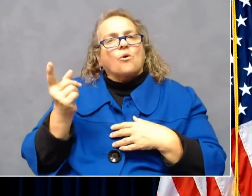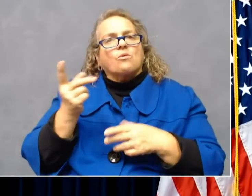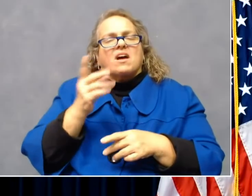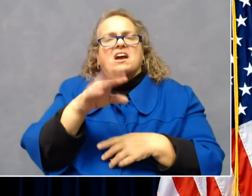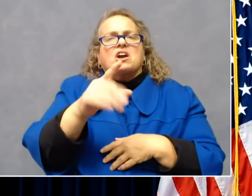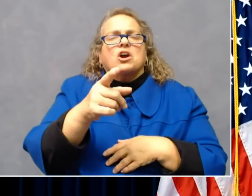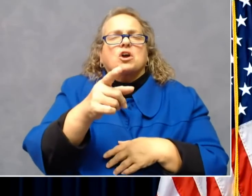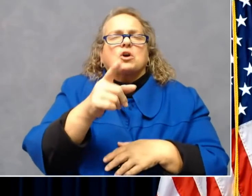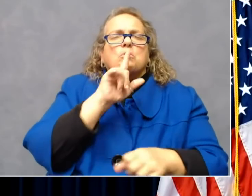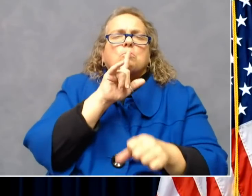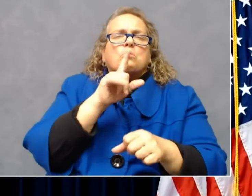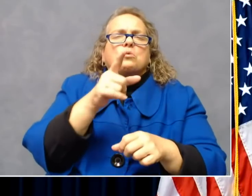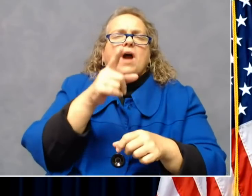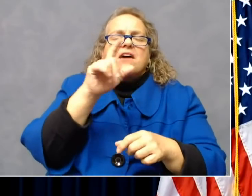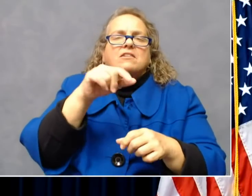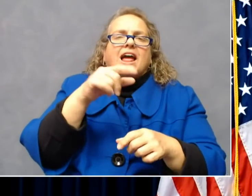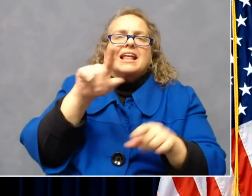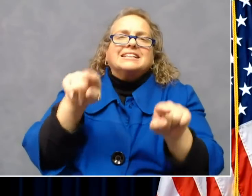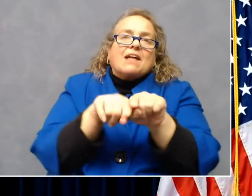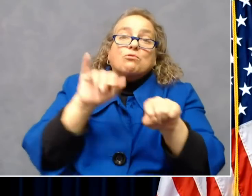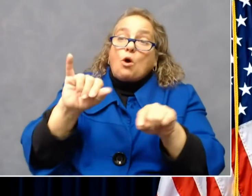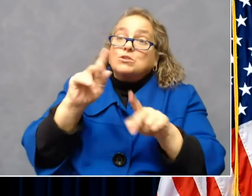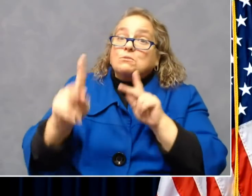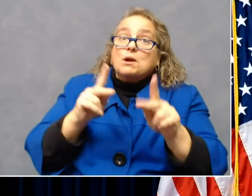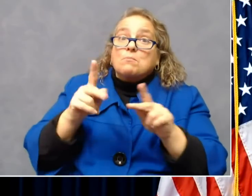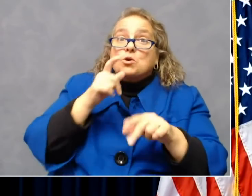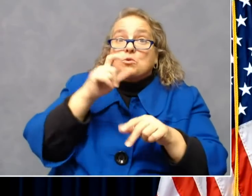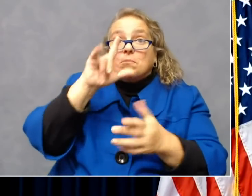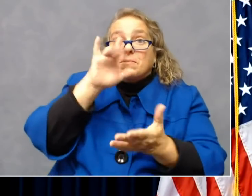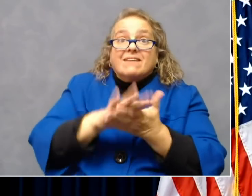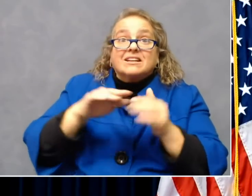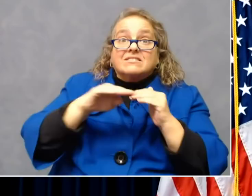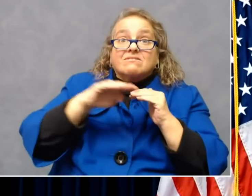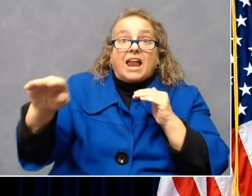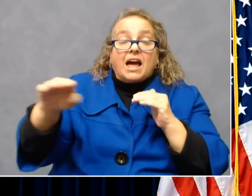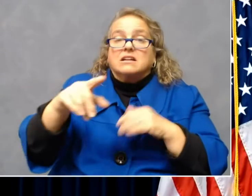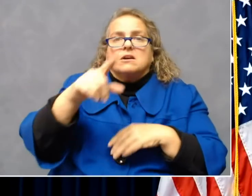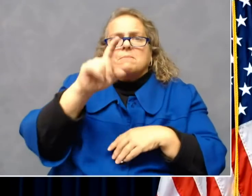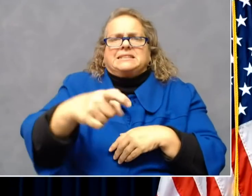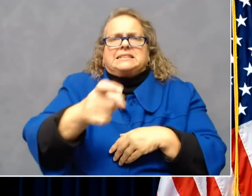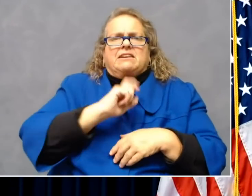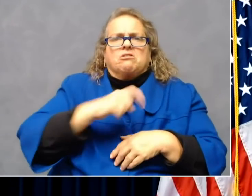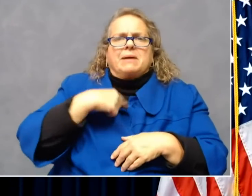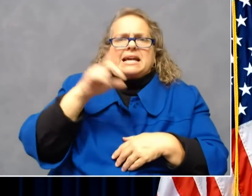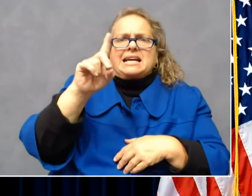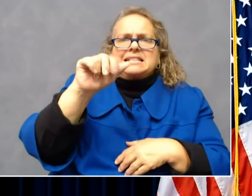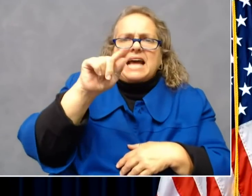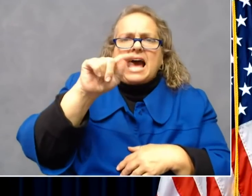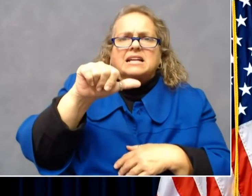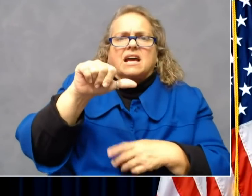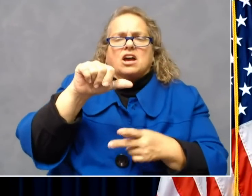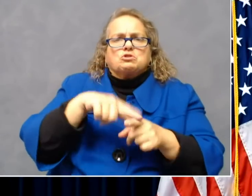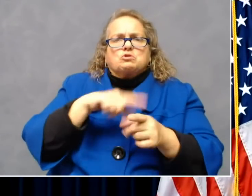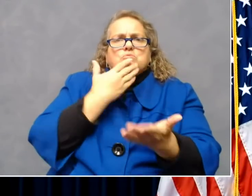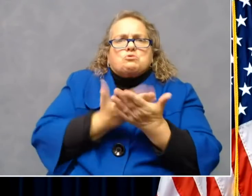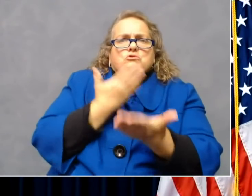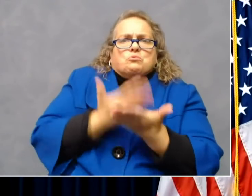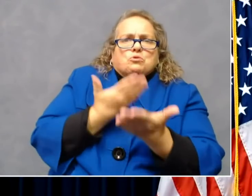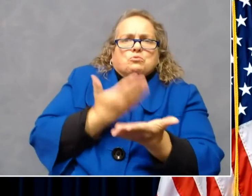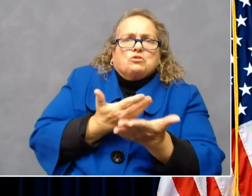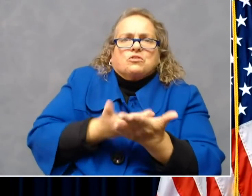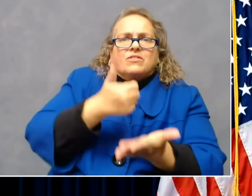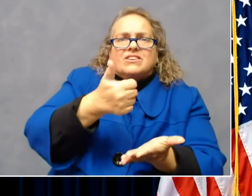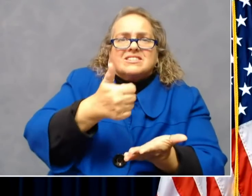round. And you can even send them the pictures from space. You can give them all the scientific data, and they still ask for